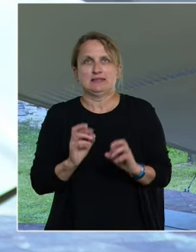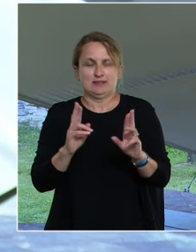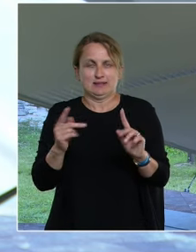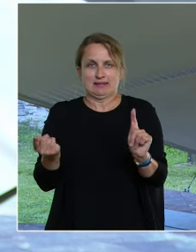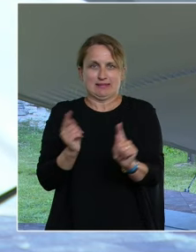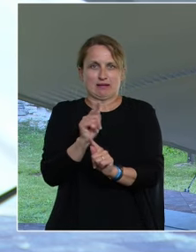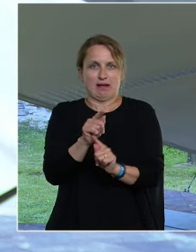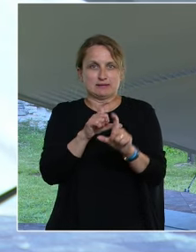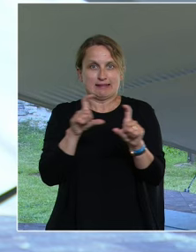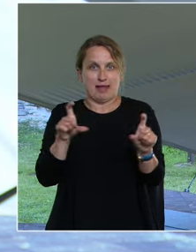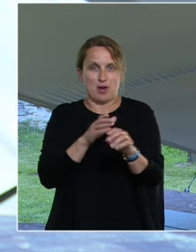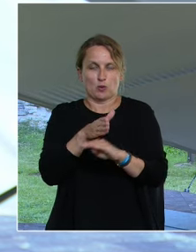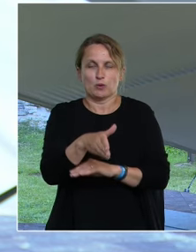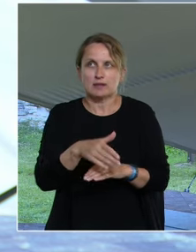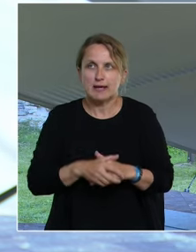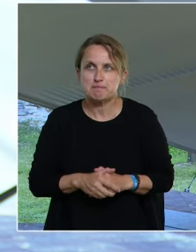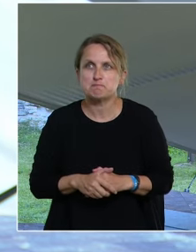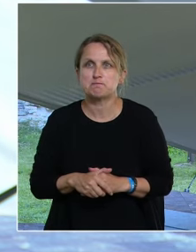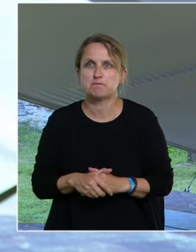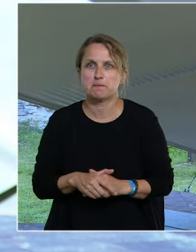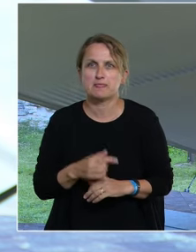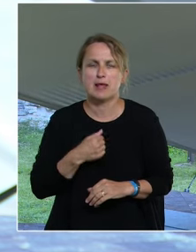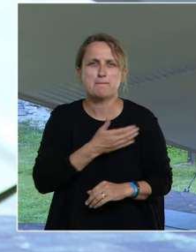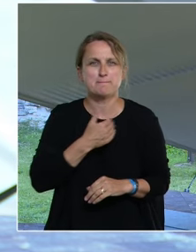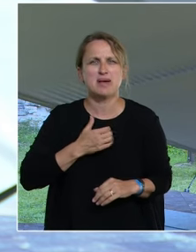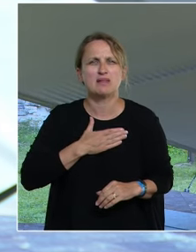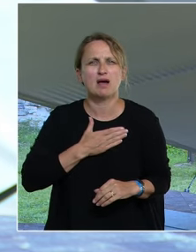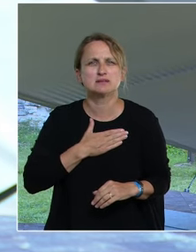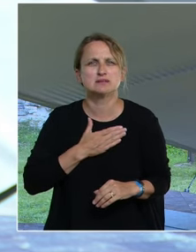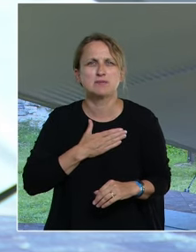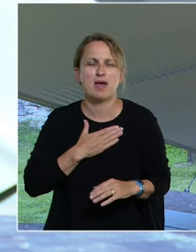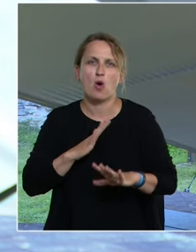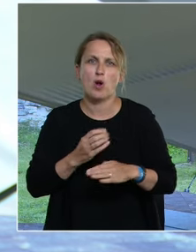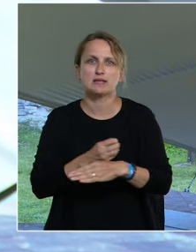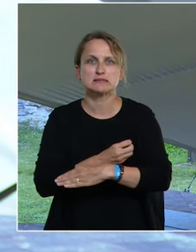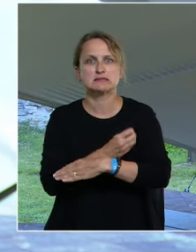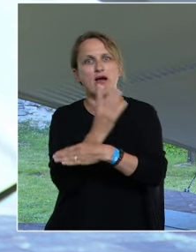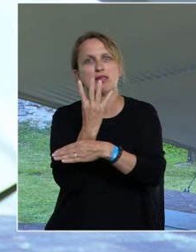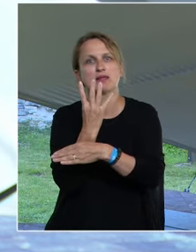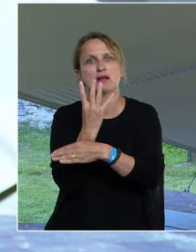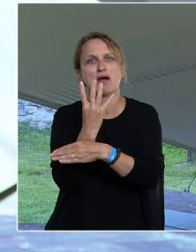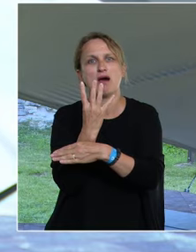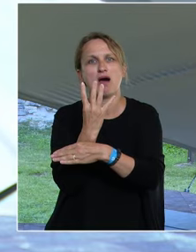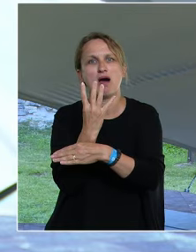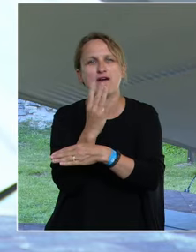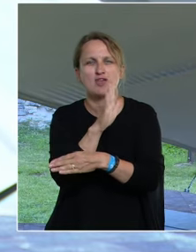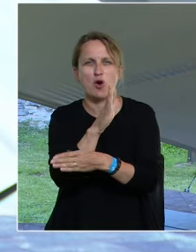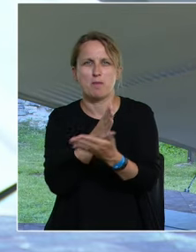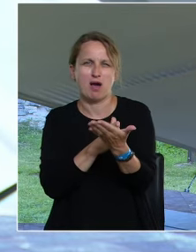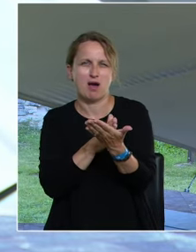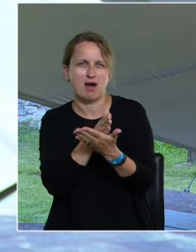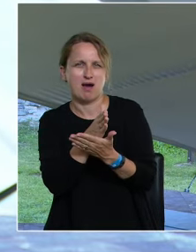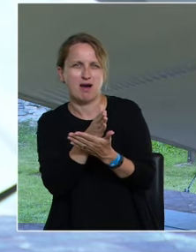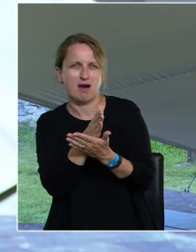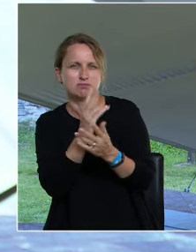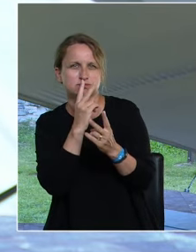back to your question, I think we wanted to have a Scandinavian sort of approach to it,